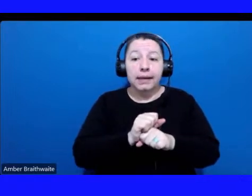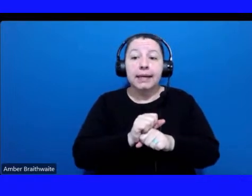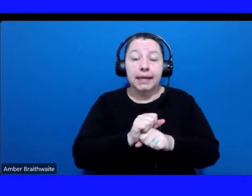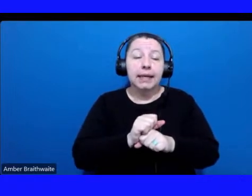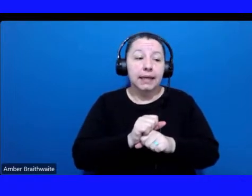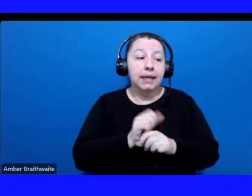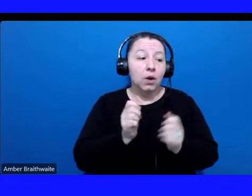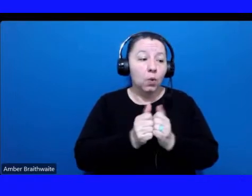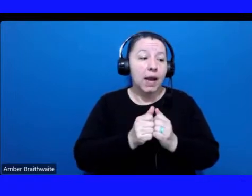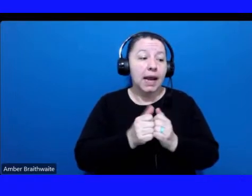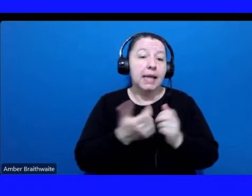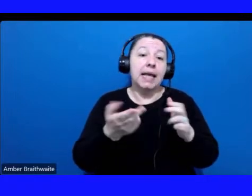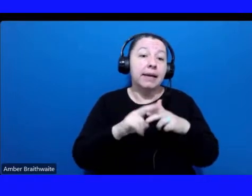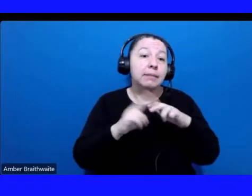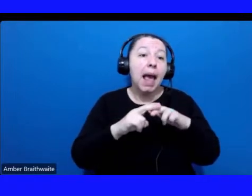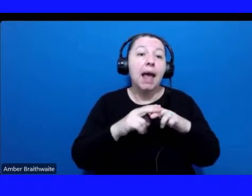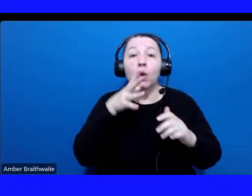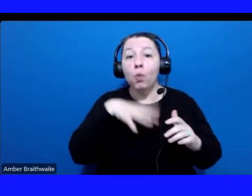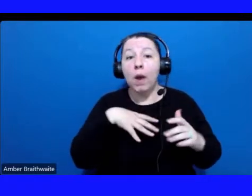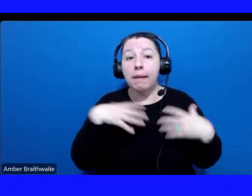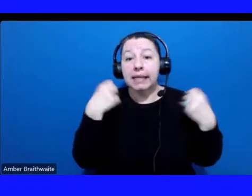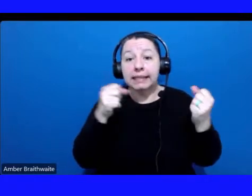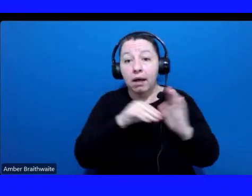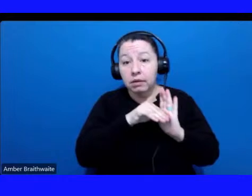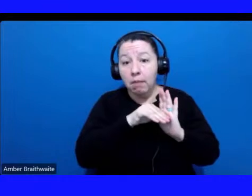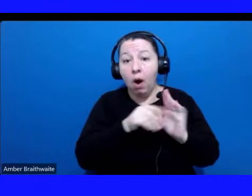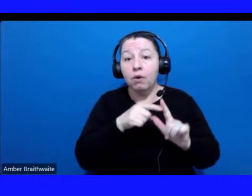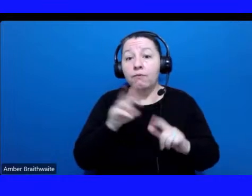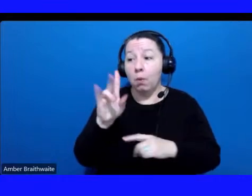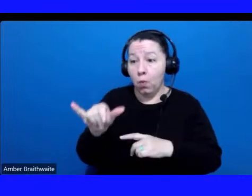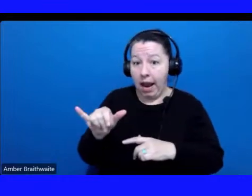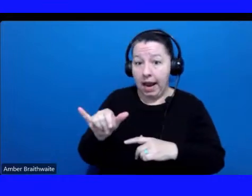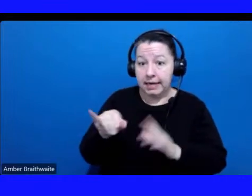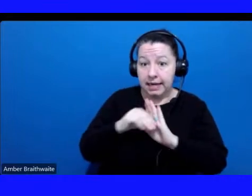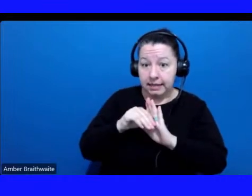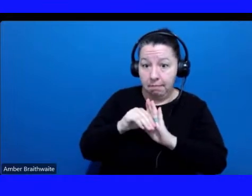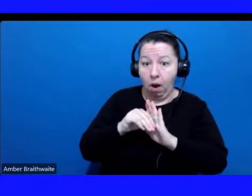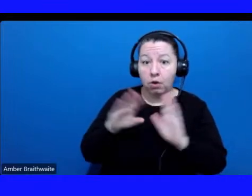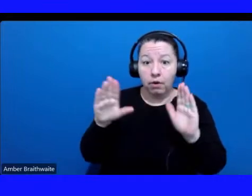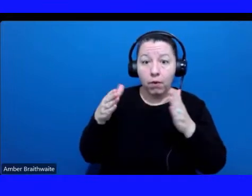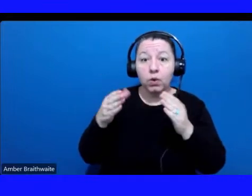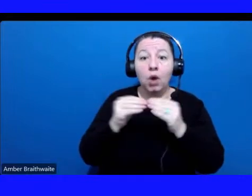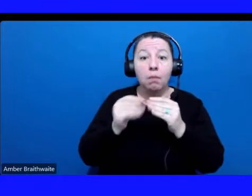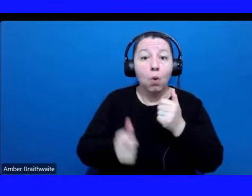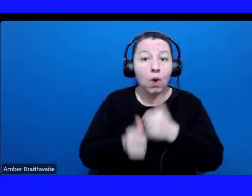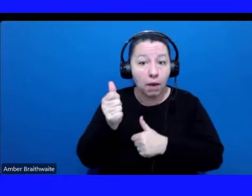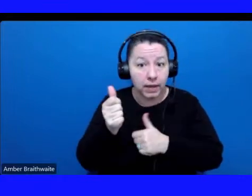do, they can provide direct interventional supports. Our hopes is that we can also figure out how to